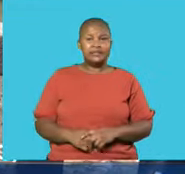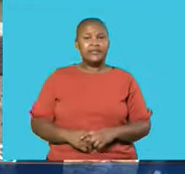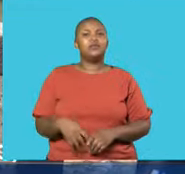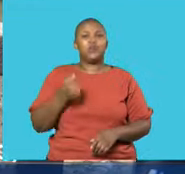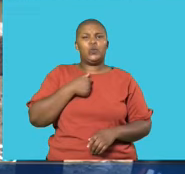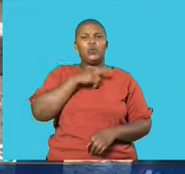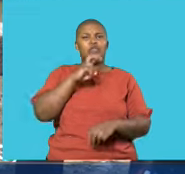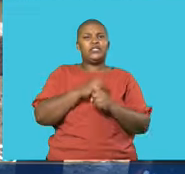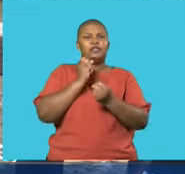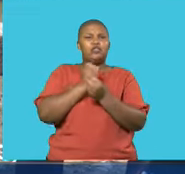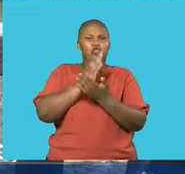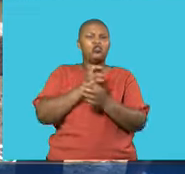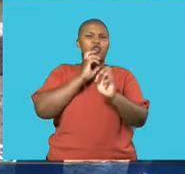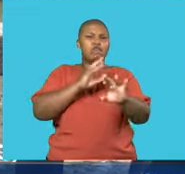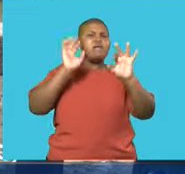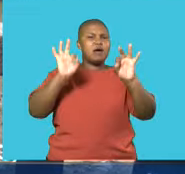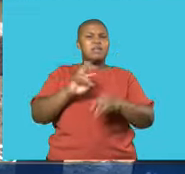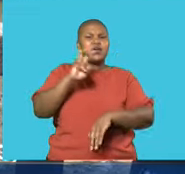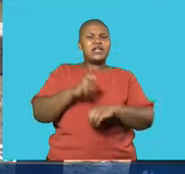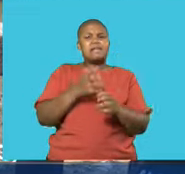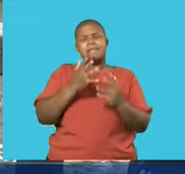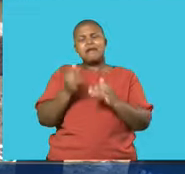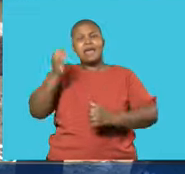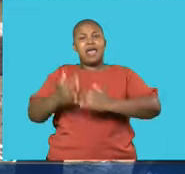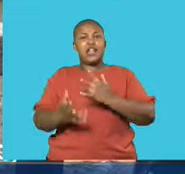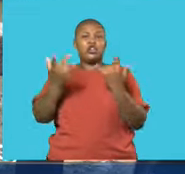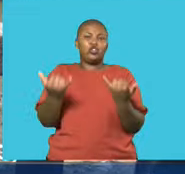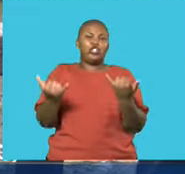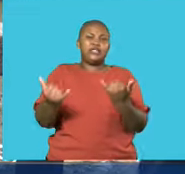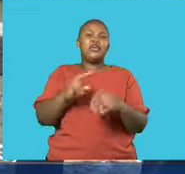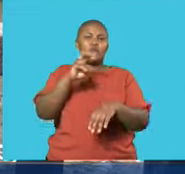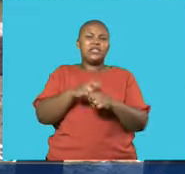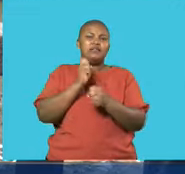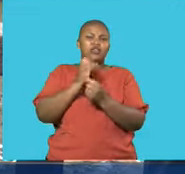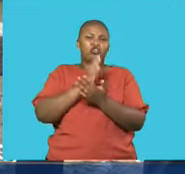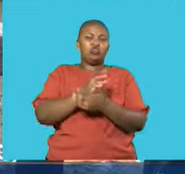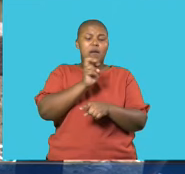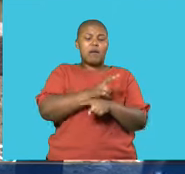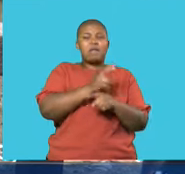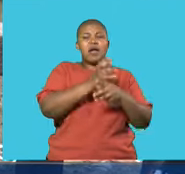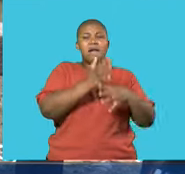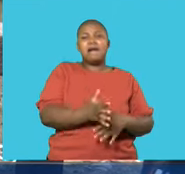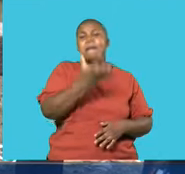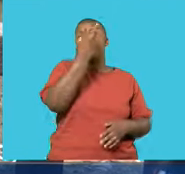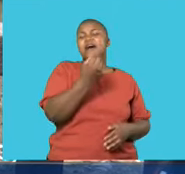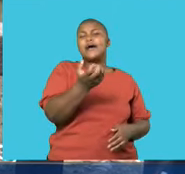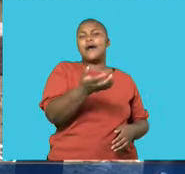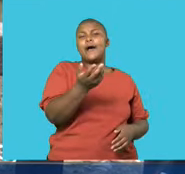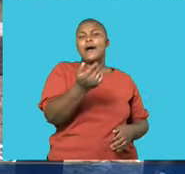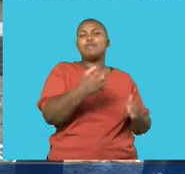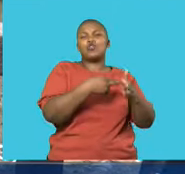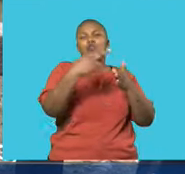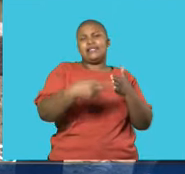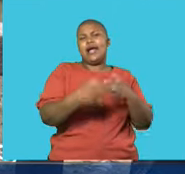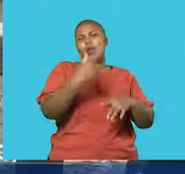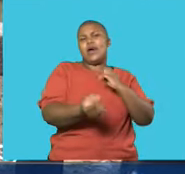a proper, like, you know, the report. I think by the end of today, the patrollers will actually get, the results